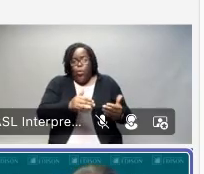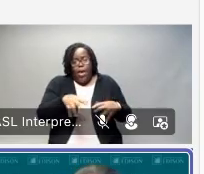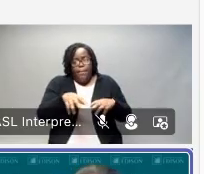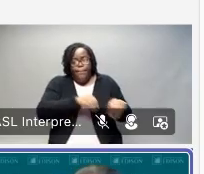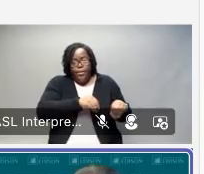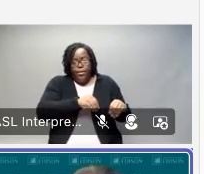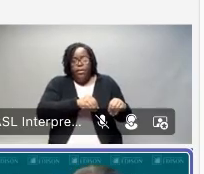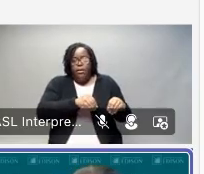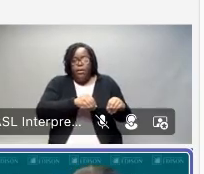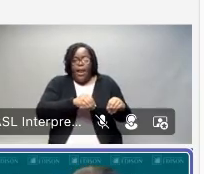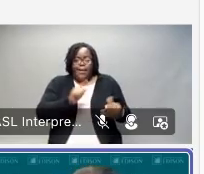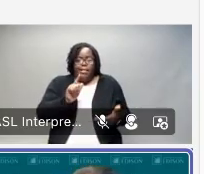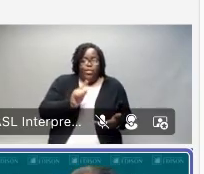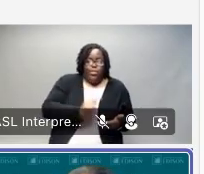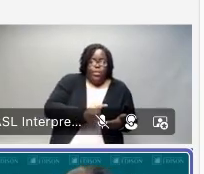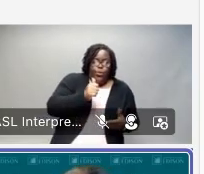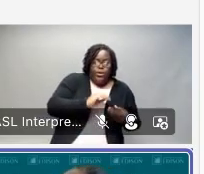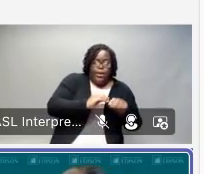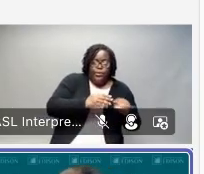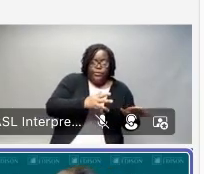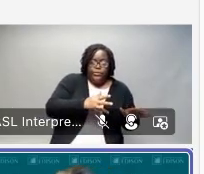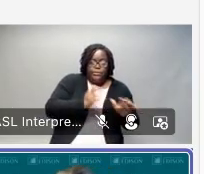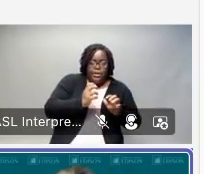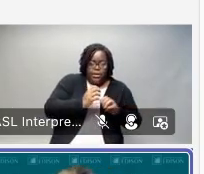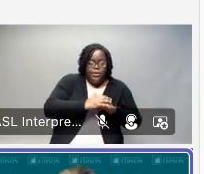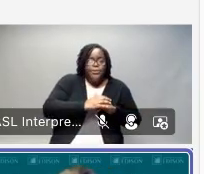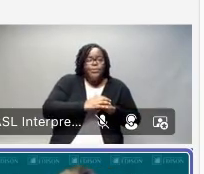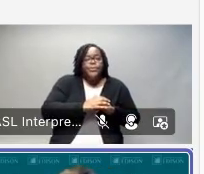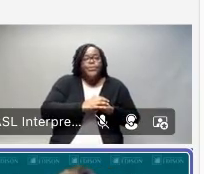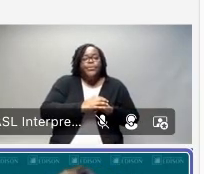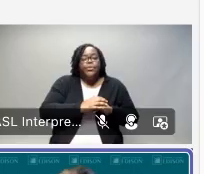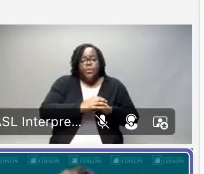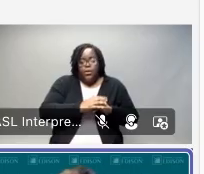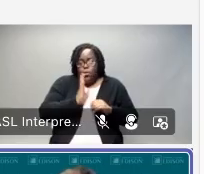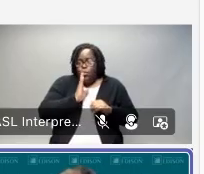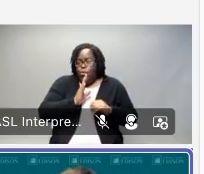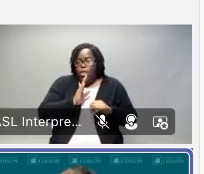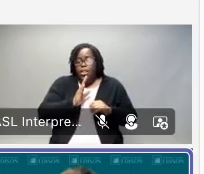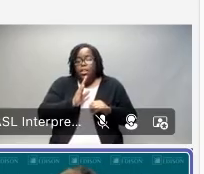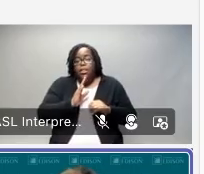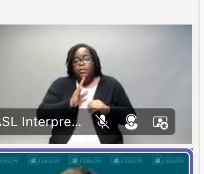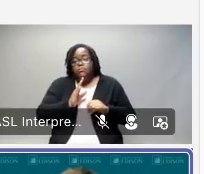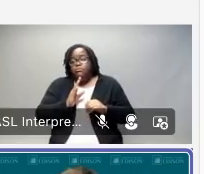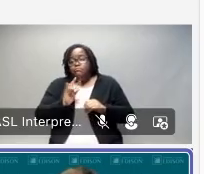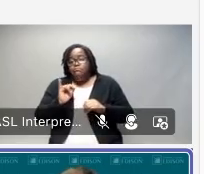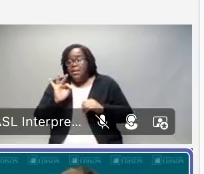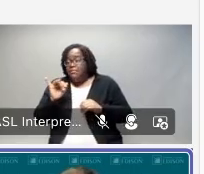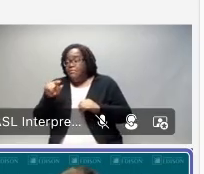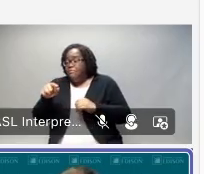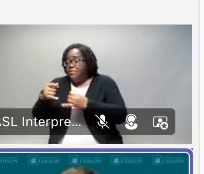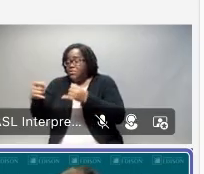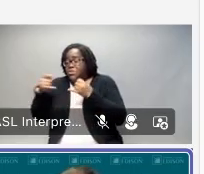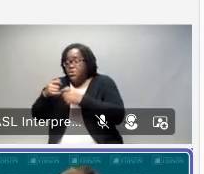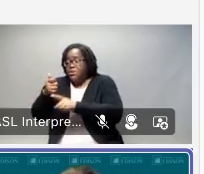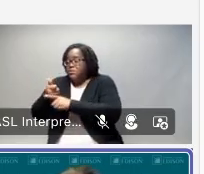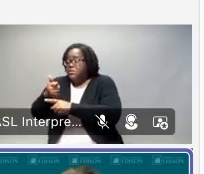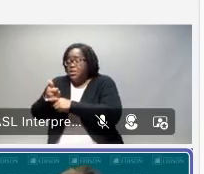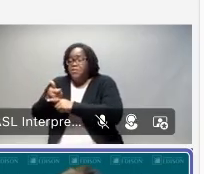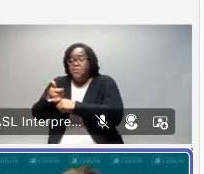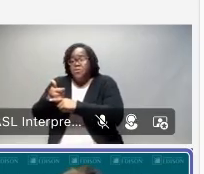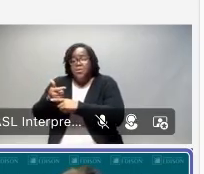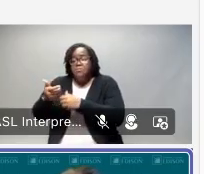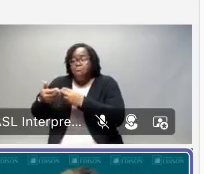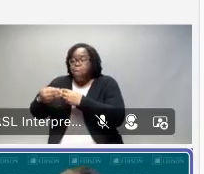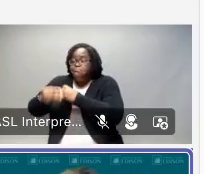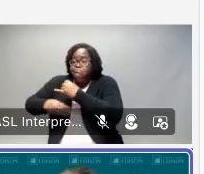de-energize at lower wind speeds. And we will de-energize at higher wind speeds if we have the circuit is